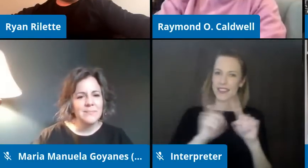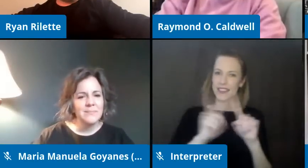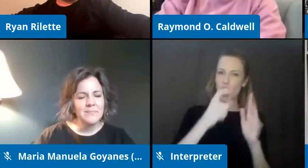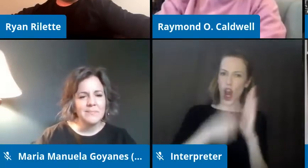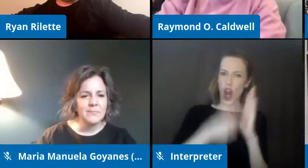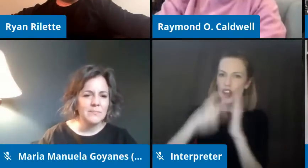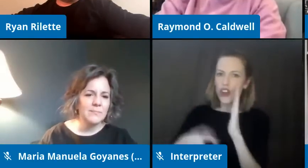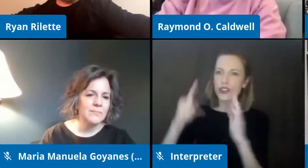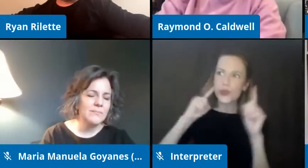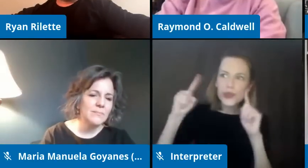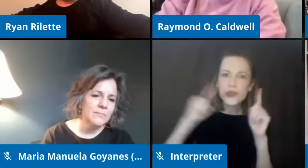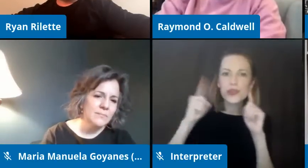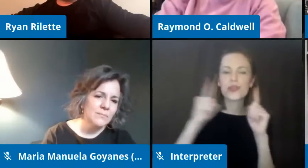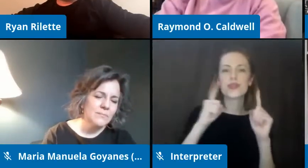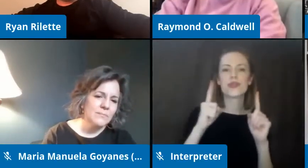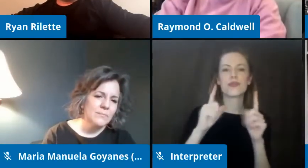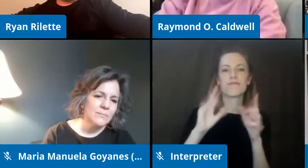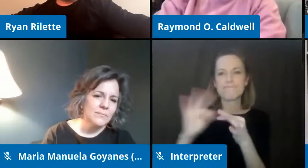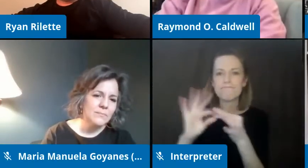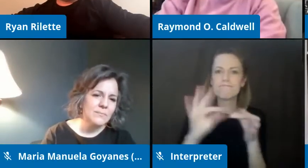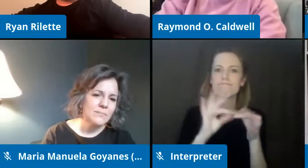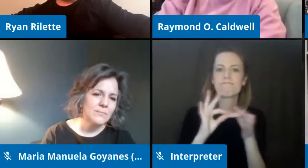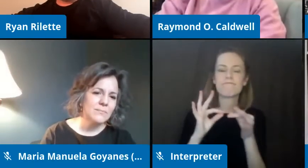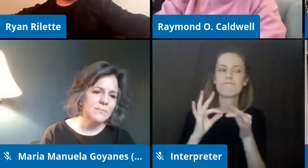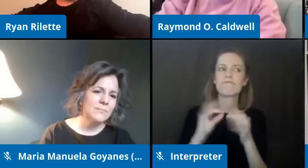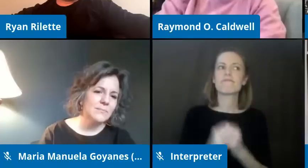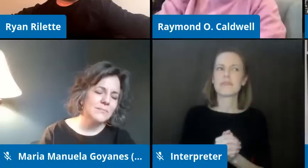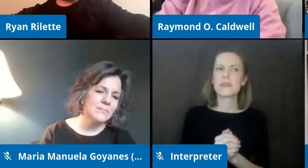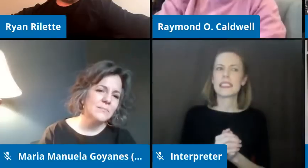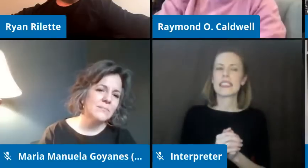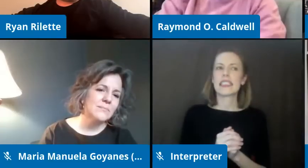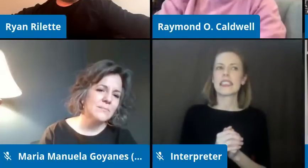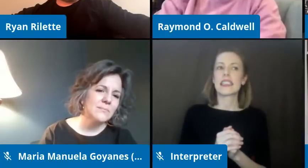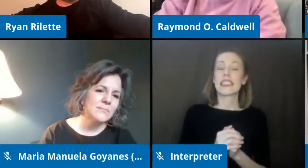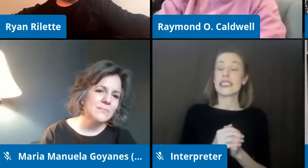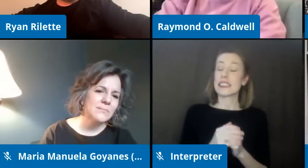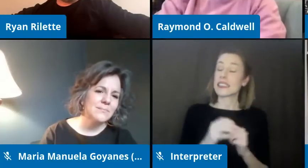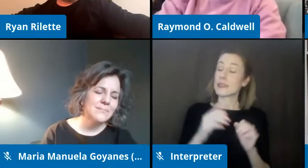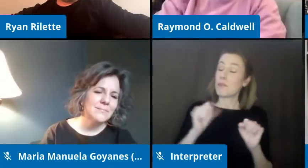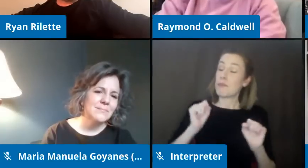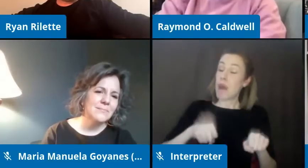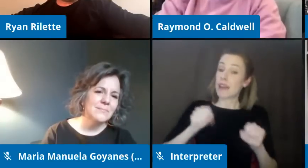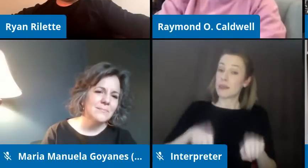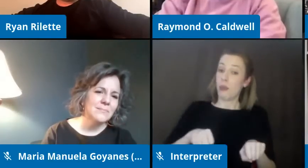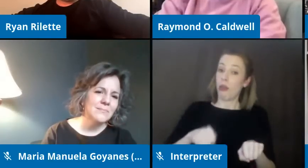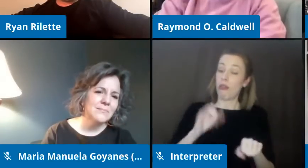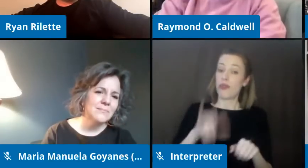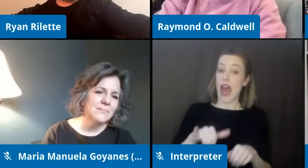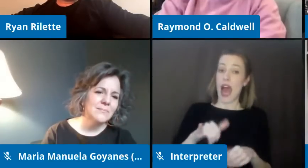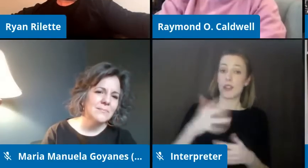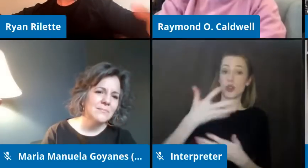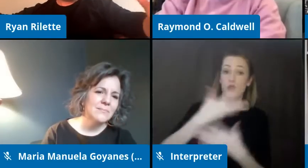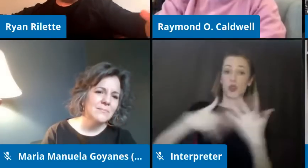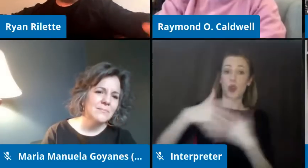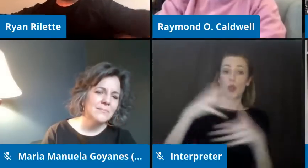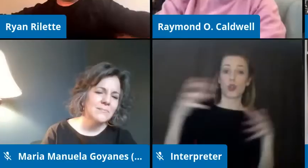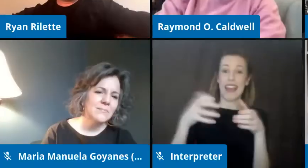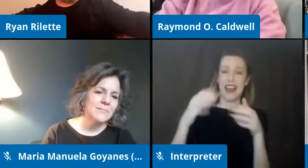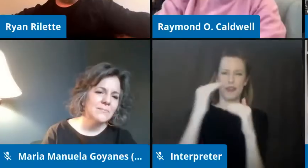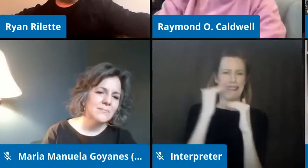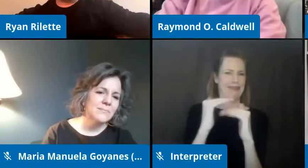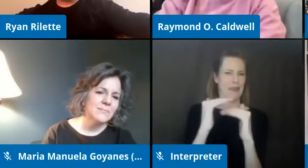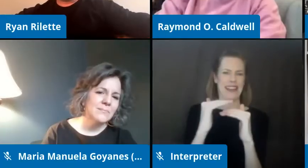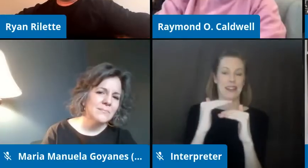there's a strong possibility that the limit on social gathering would not be lifted